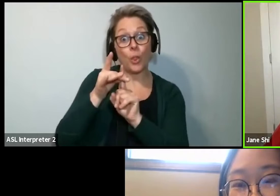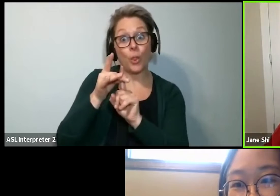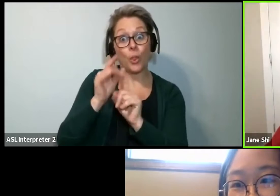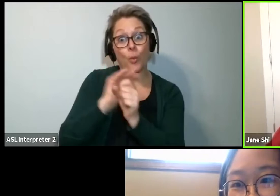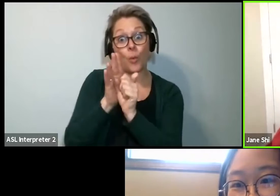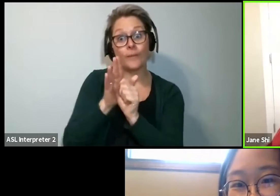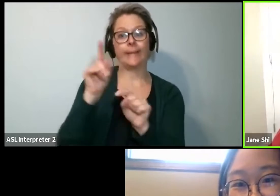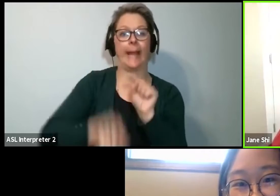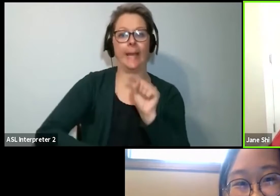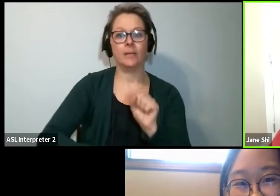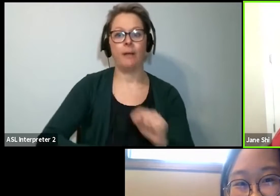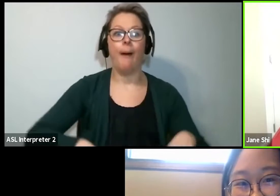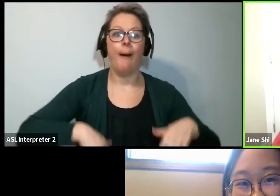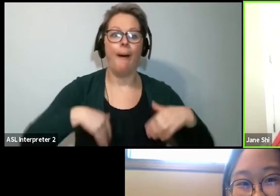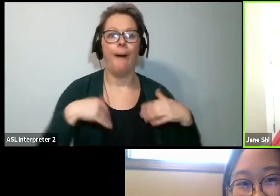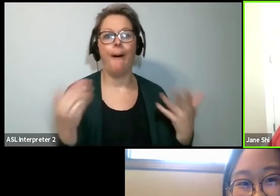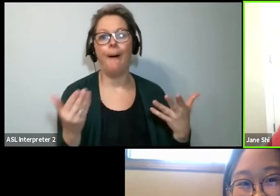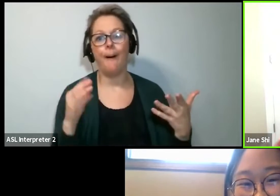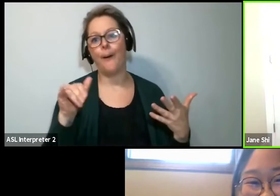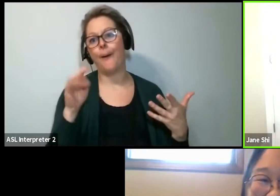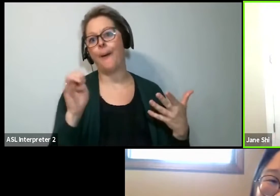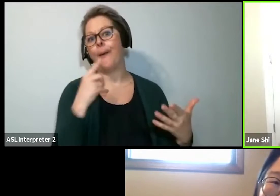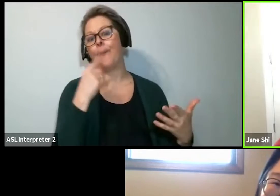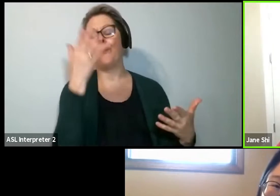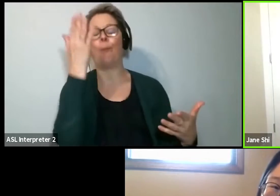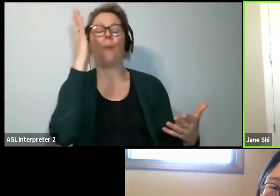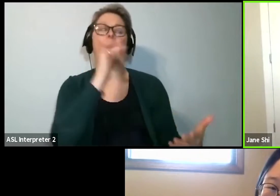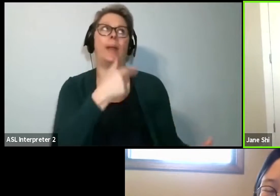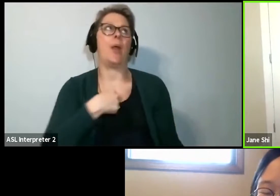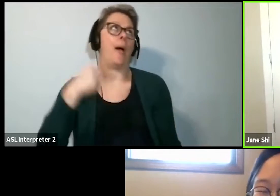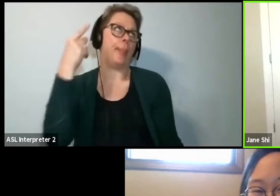Oh, why didn't I think of that?